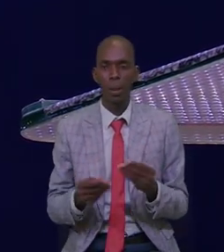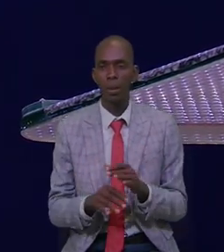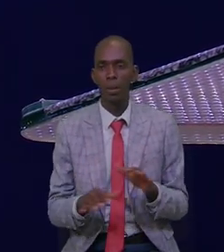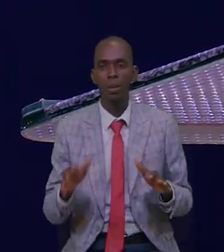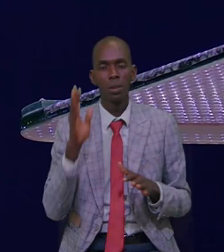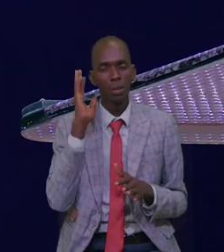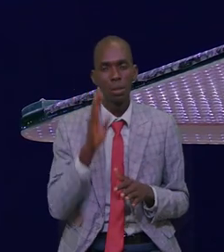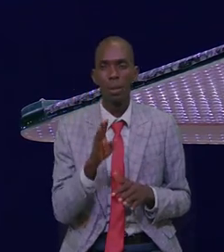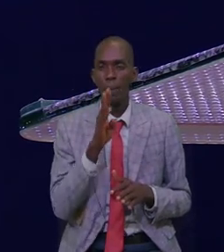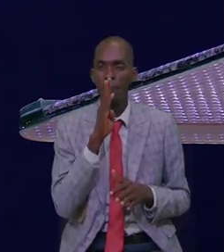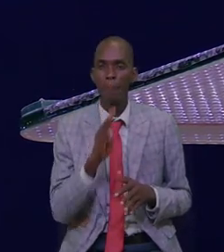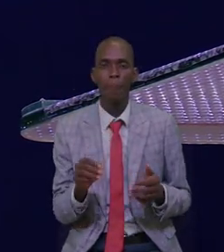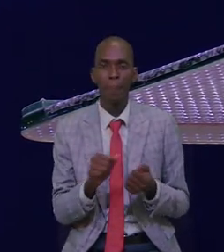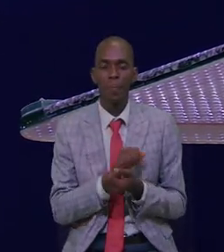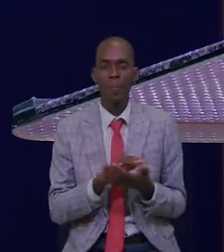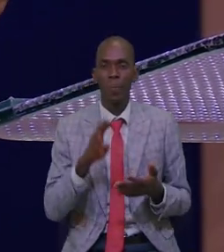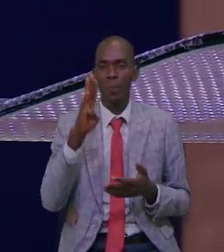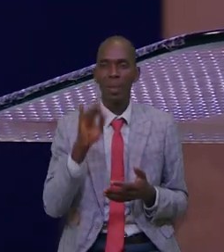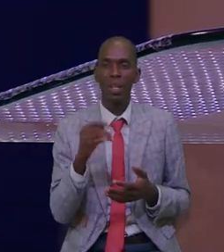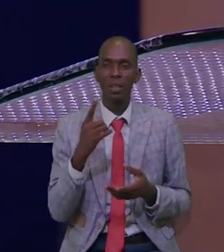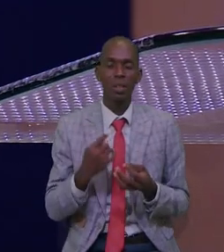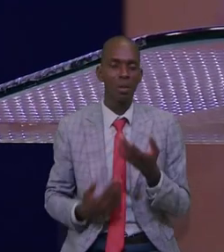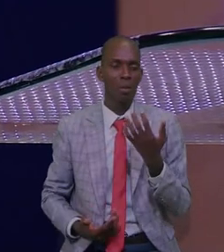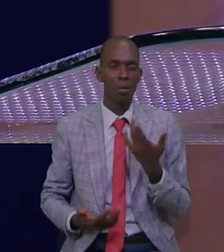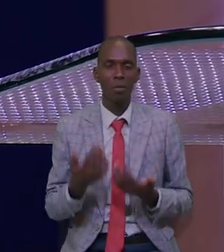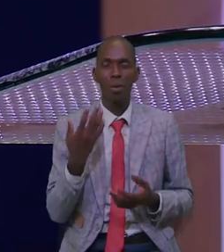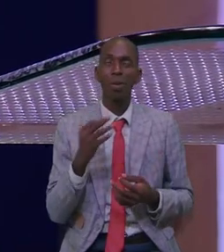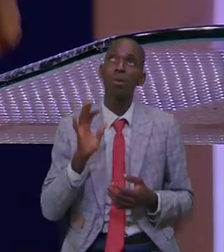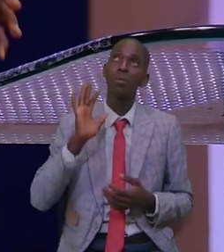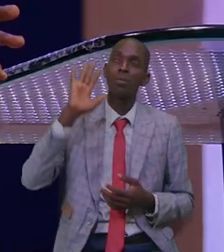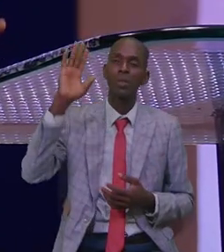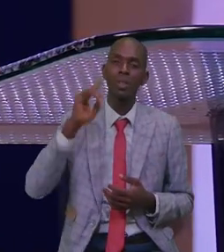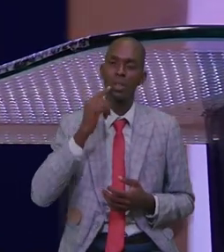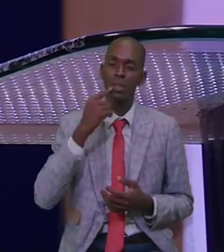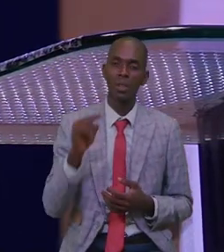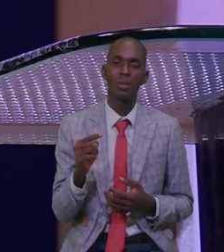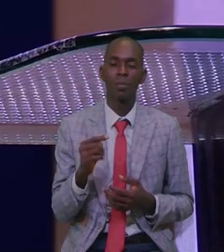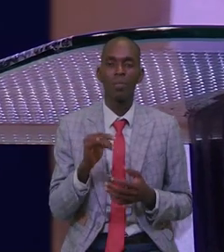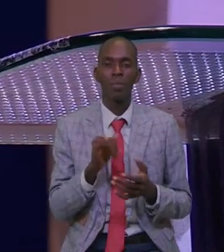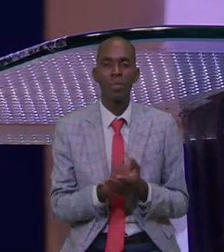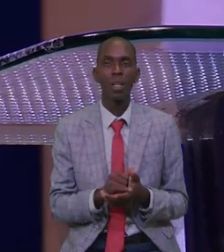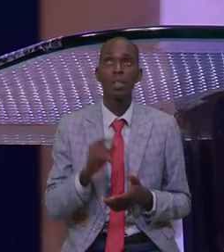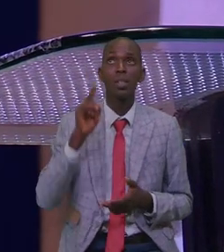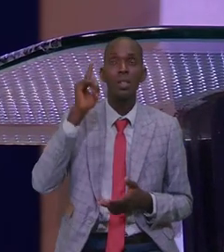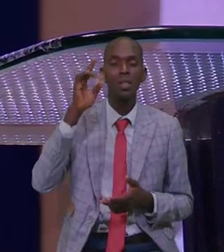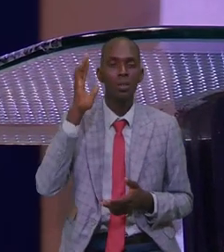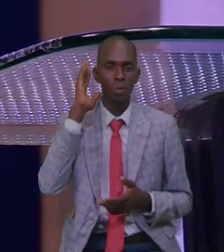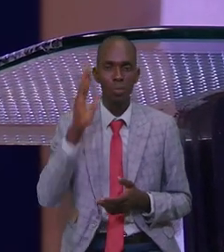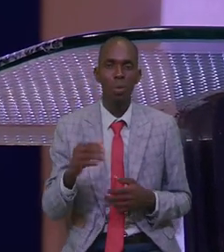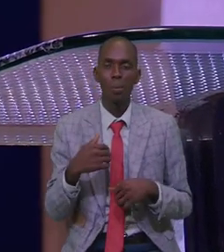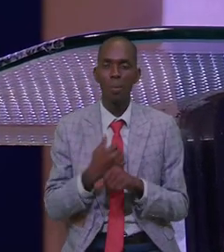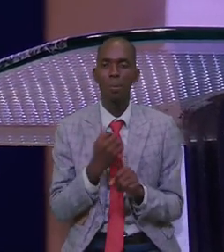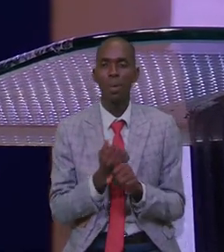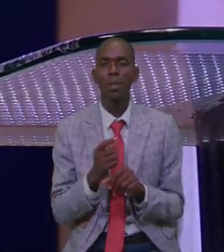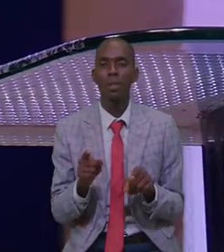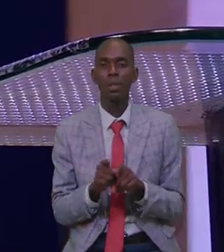devoured by the fire of his jealousy, that he shall make even